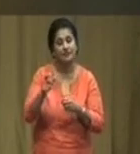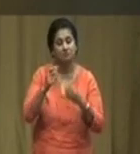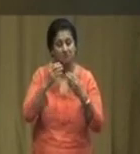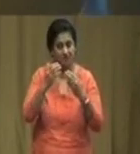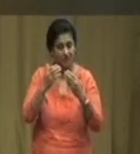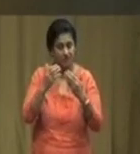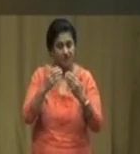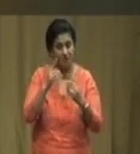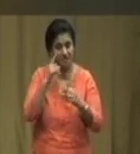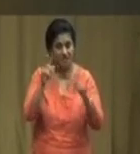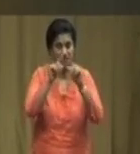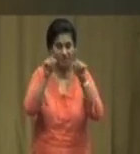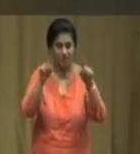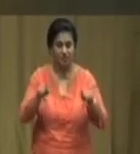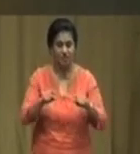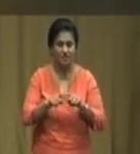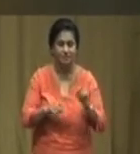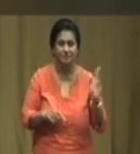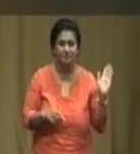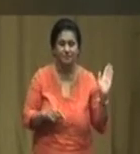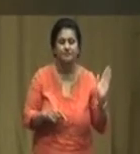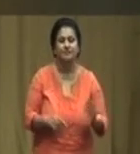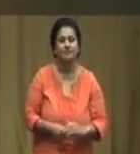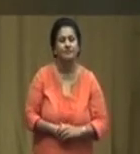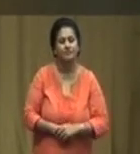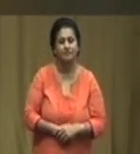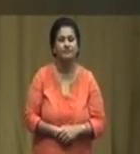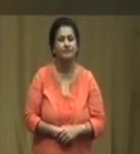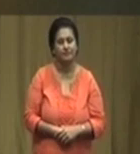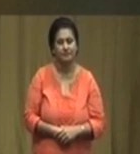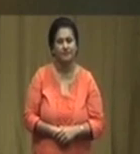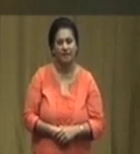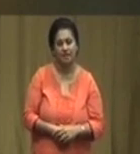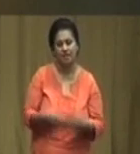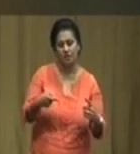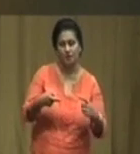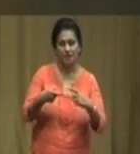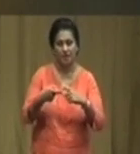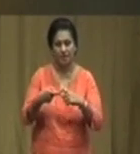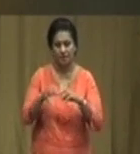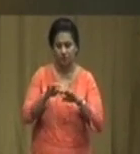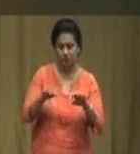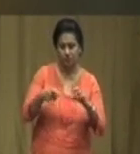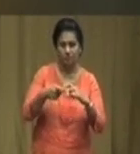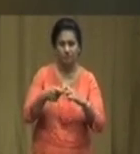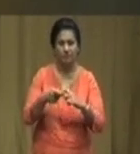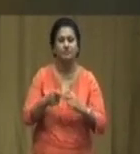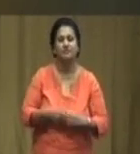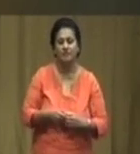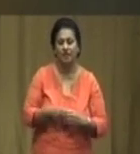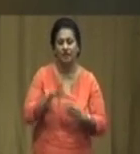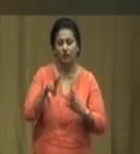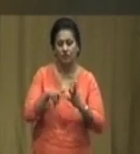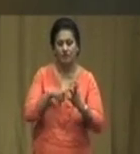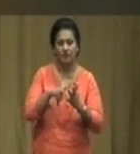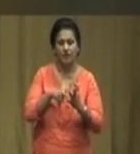today's L&T Forum on here as well. And so we will link from this to the lecture capture for the video we have